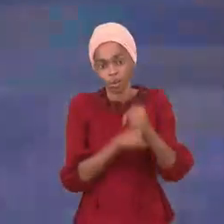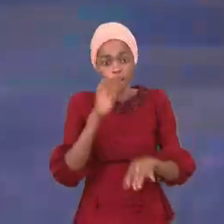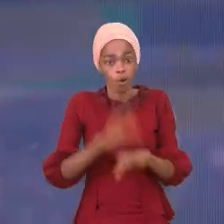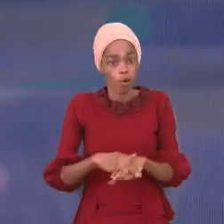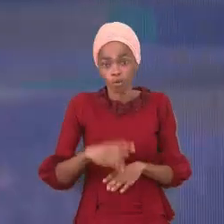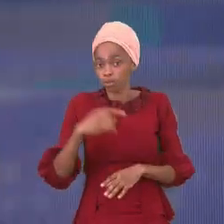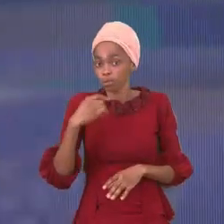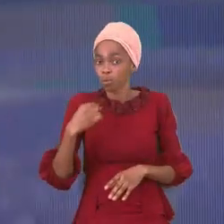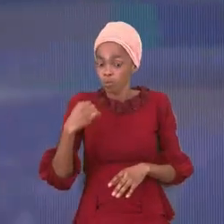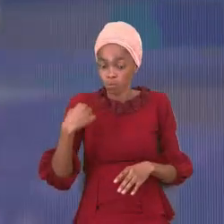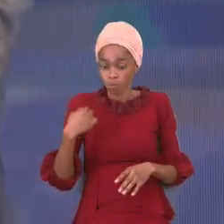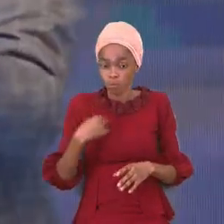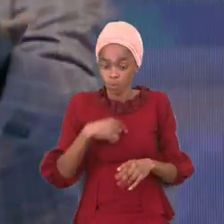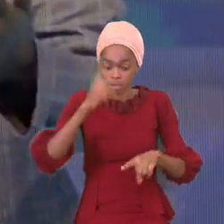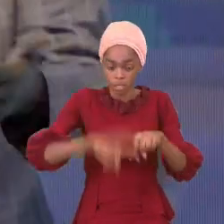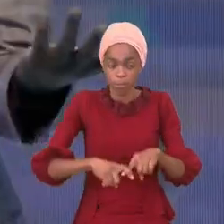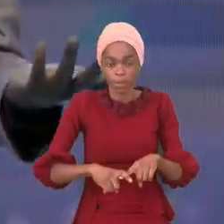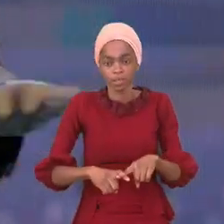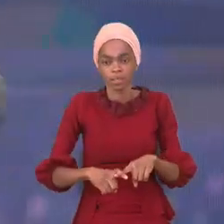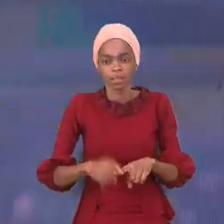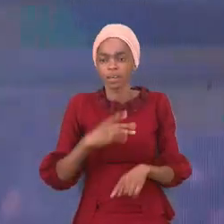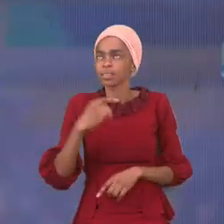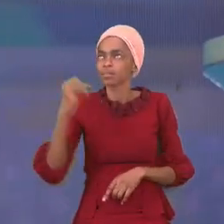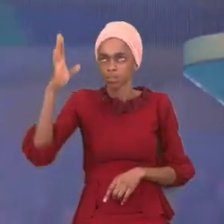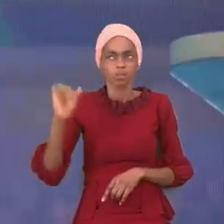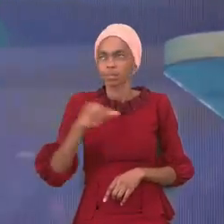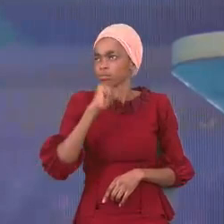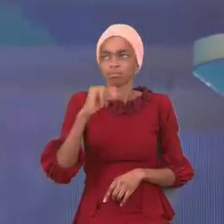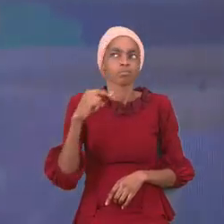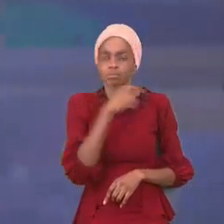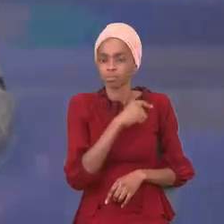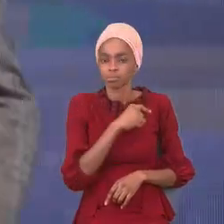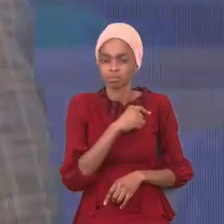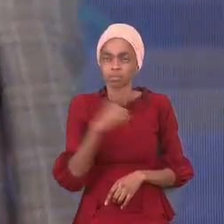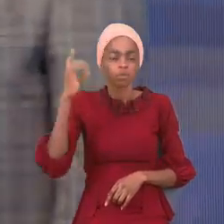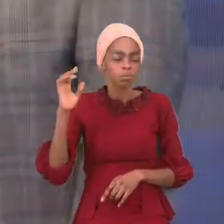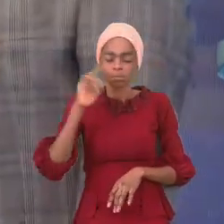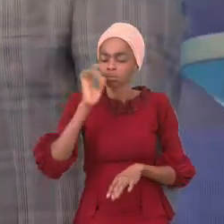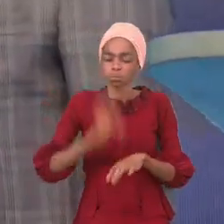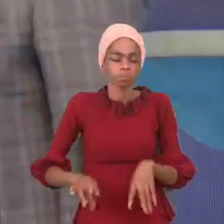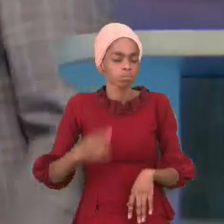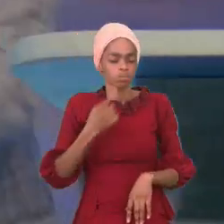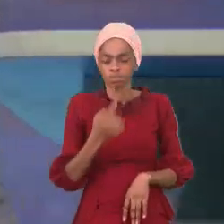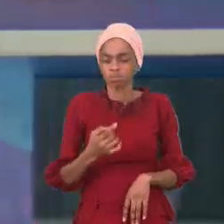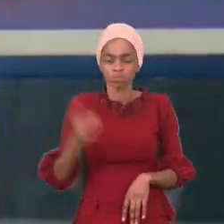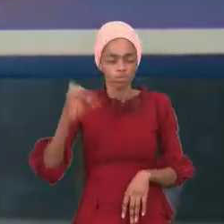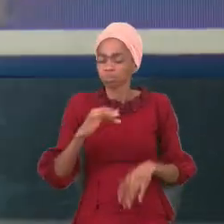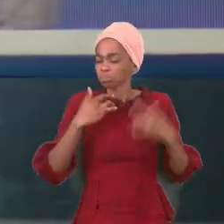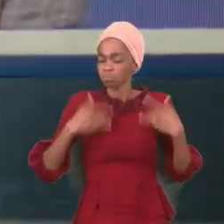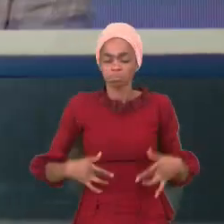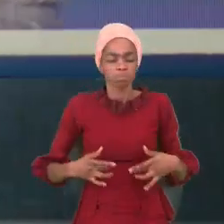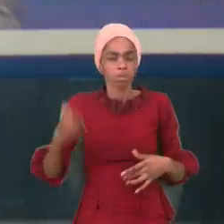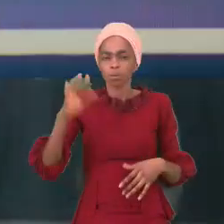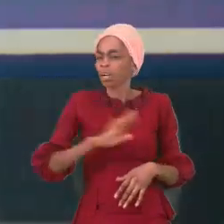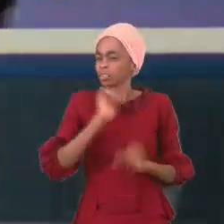pin our faith. And we say, God cannot lie. God cannot disappoint, and God cannot forget everything